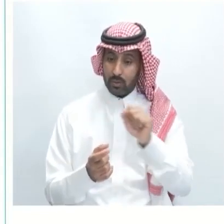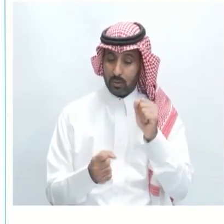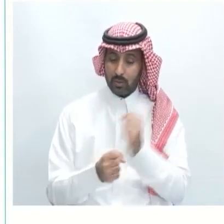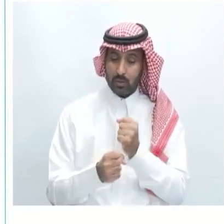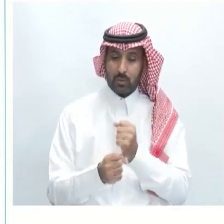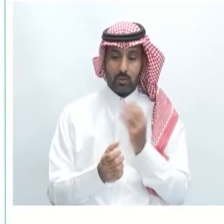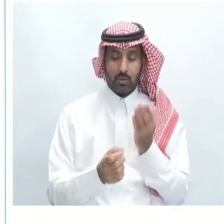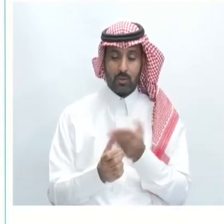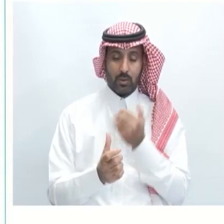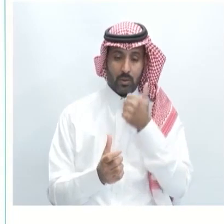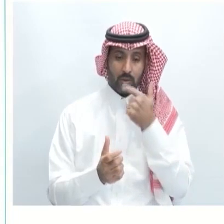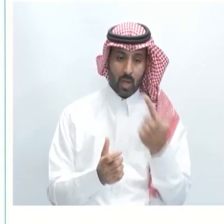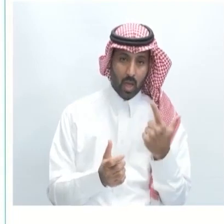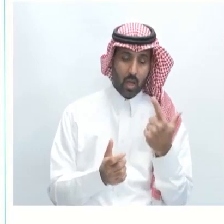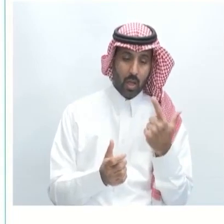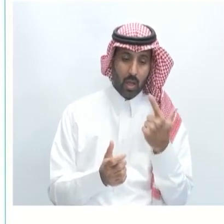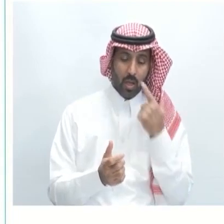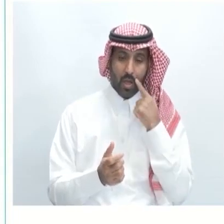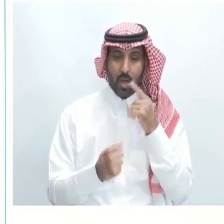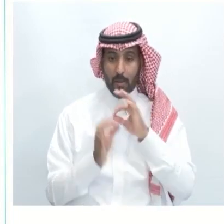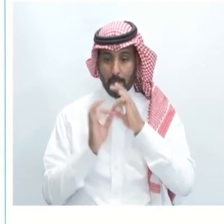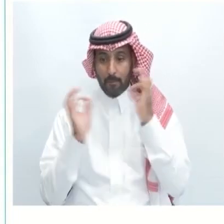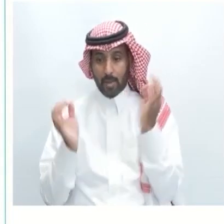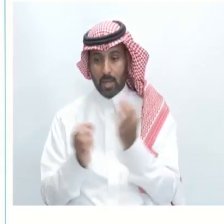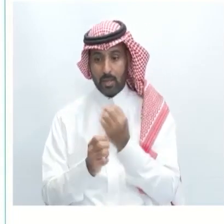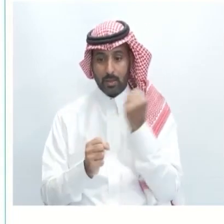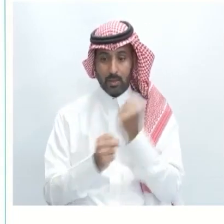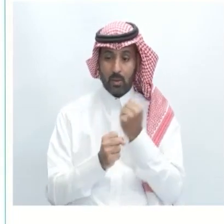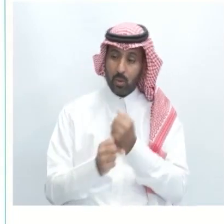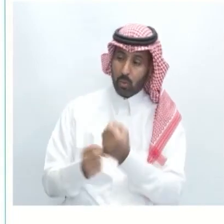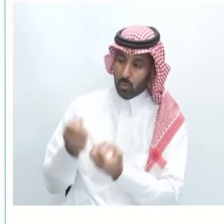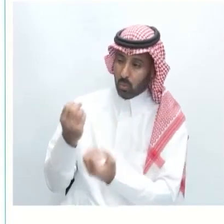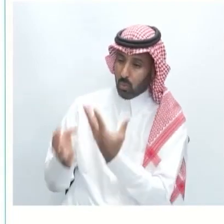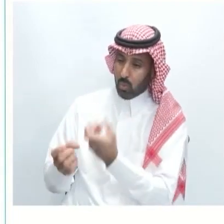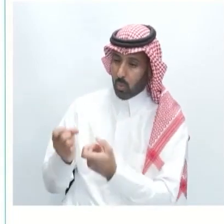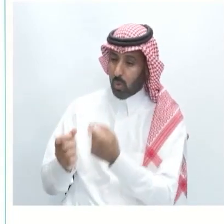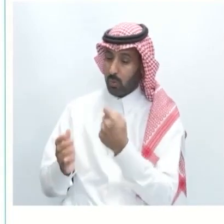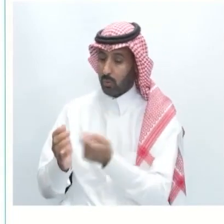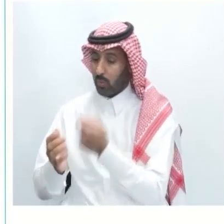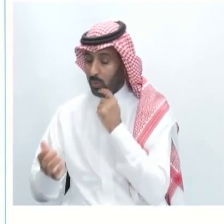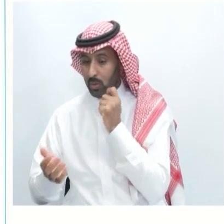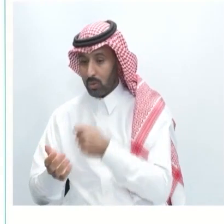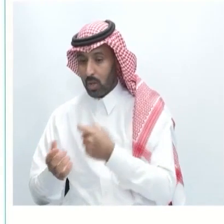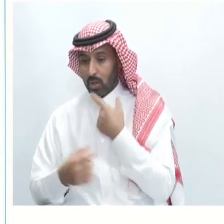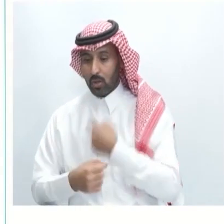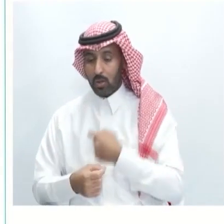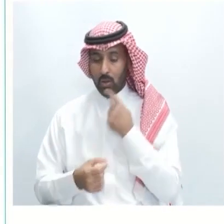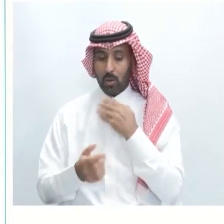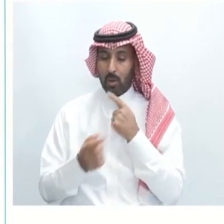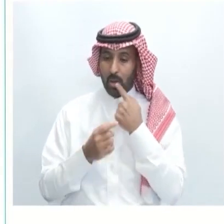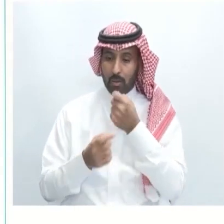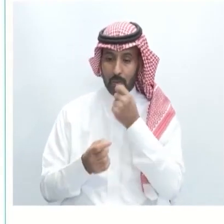jobs. We have 7: social workers, firefighters, authors, lawyers,